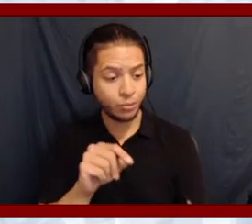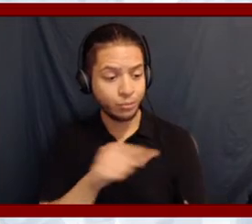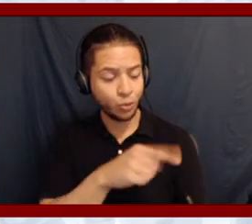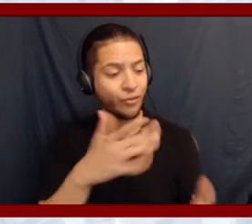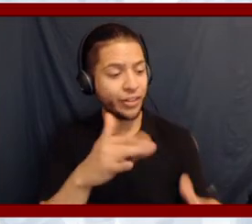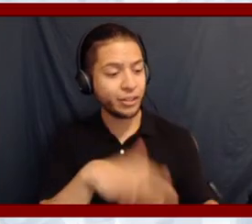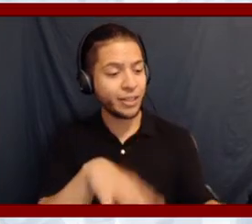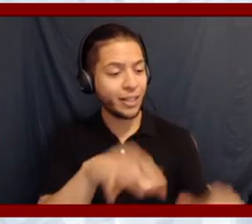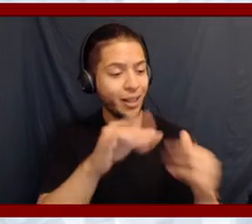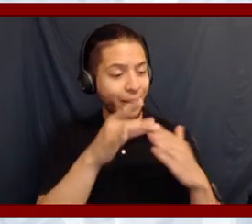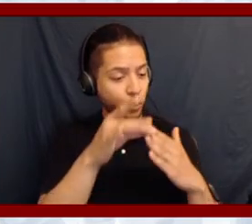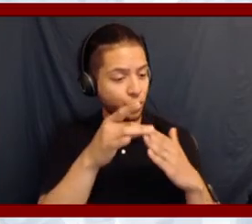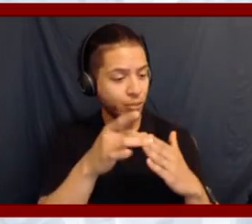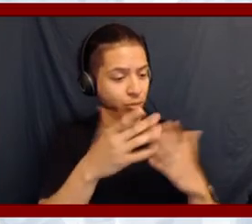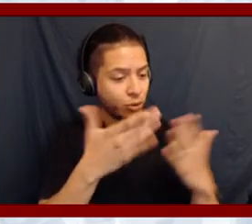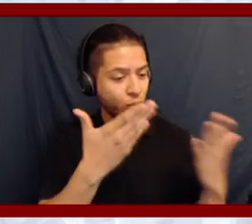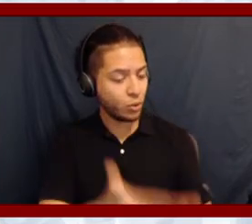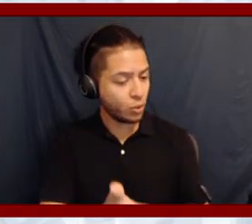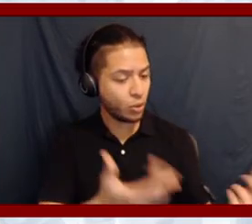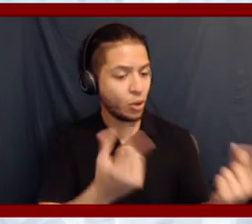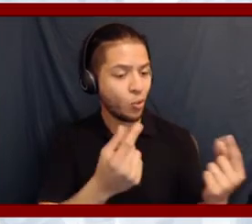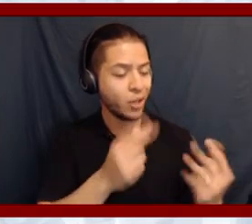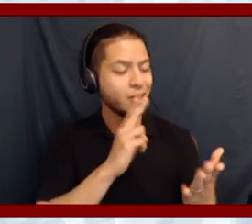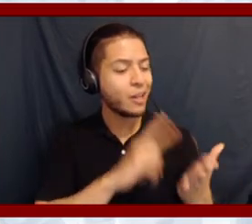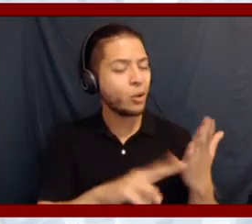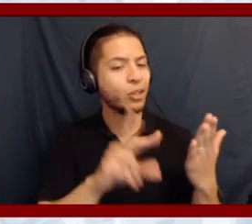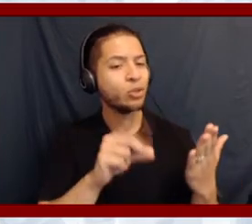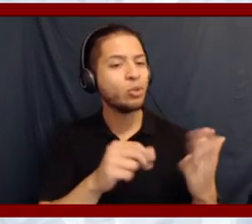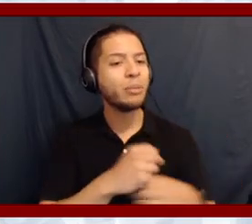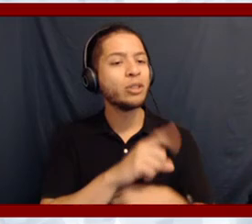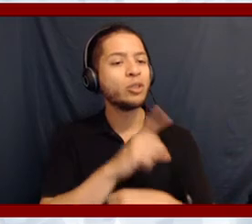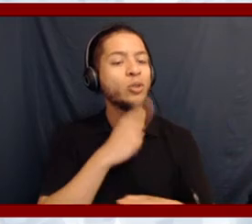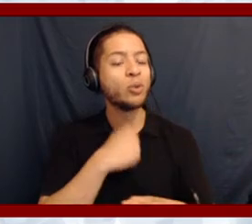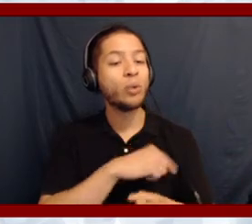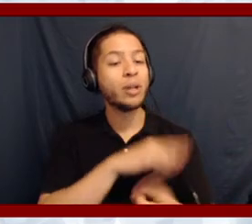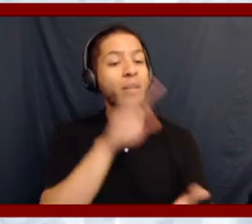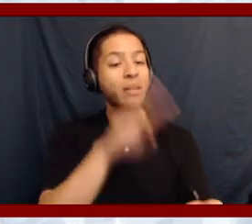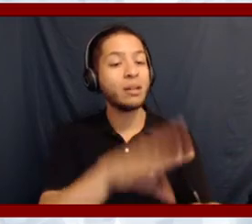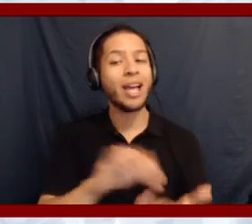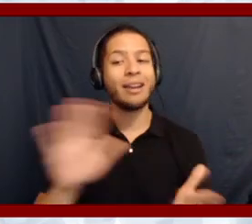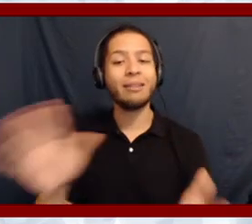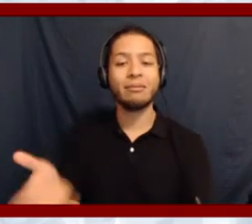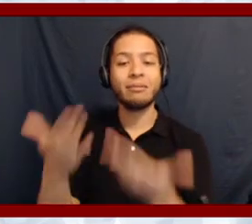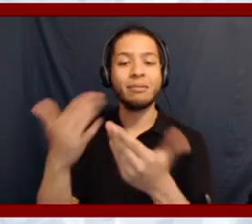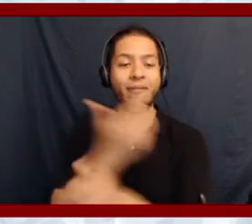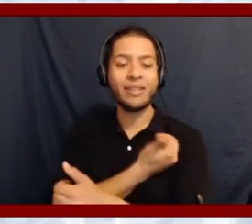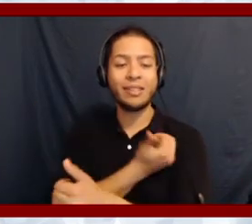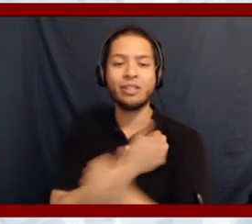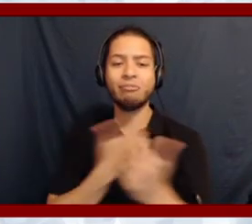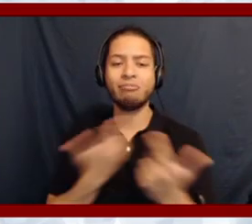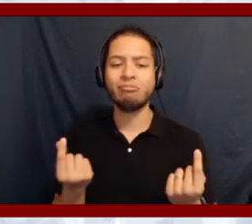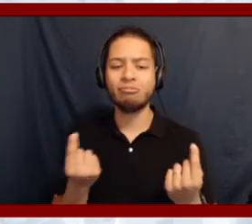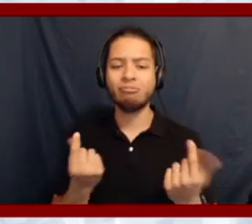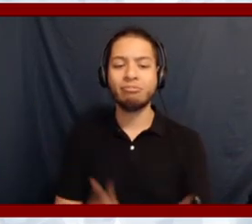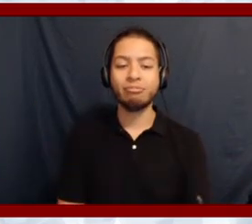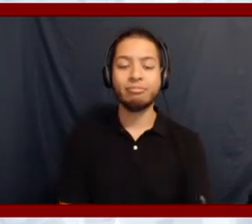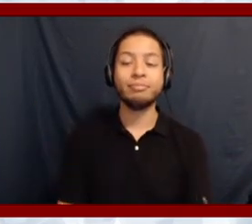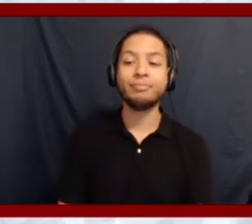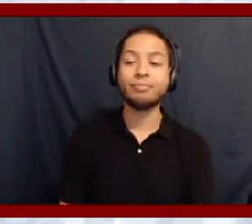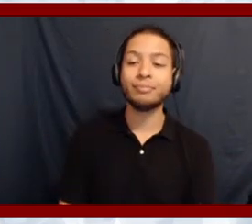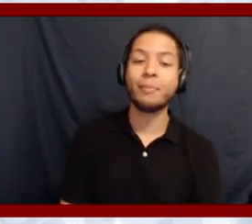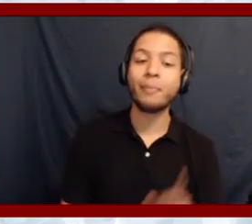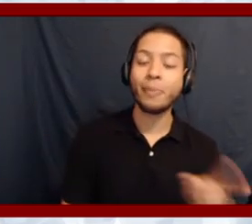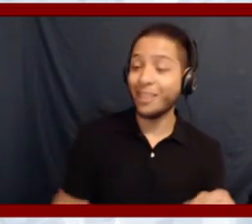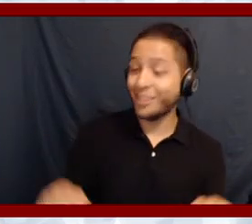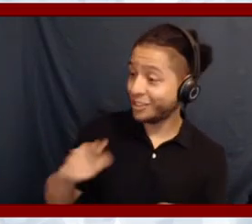do to both do the mitigation measures and the vaccination effort? You know, this is called real talk,